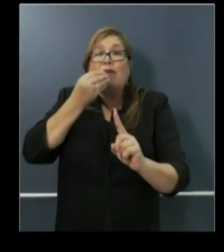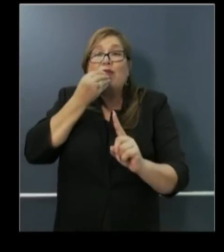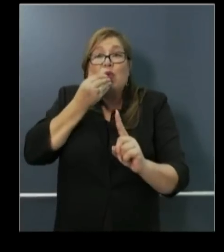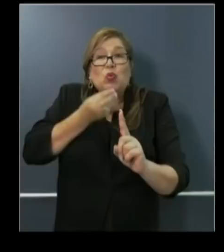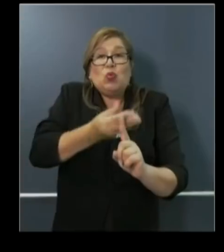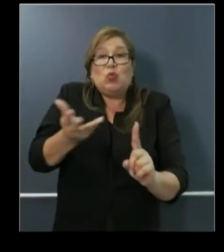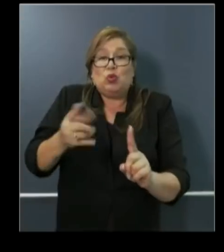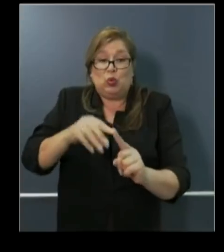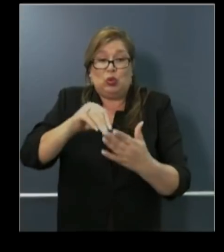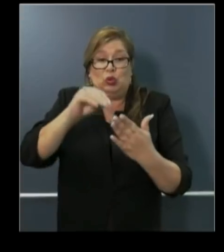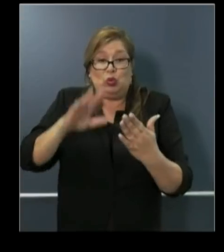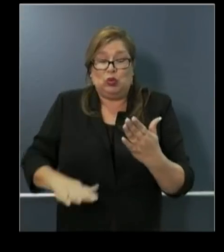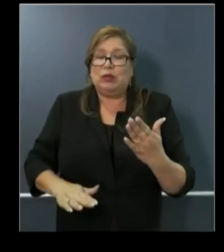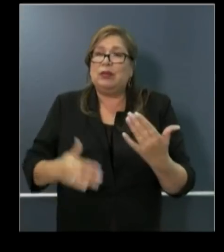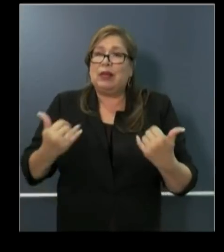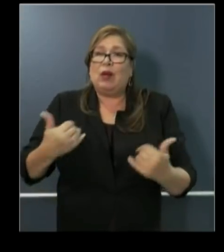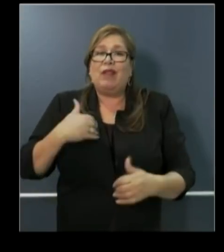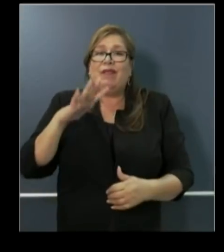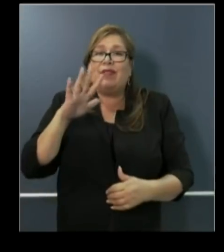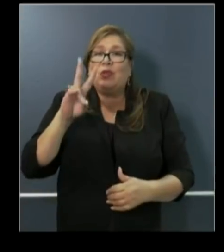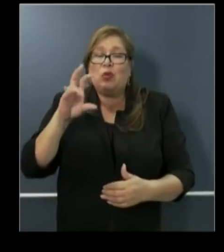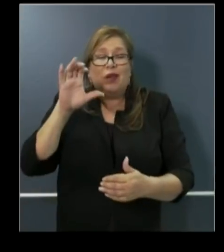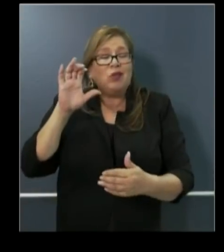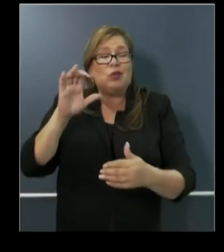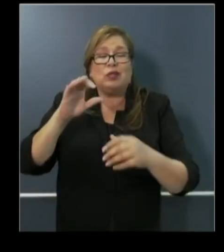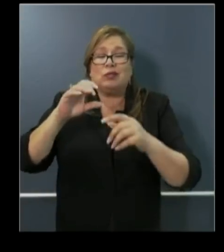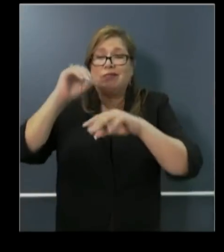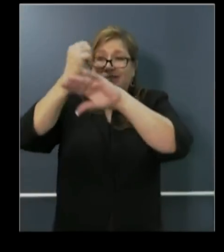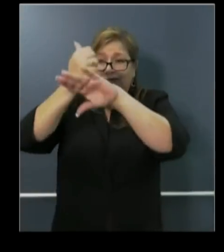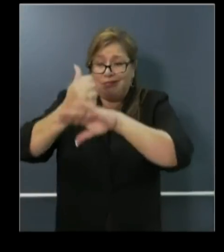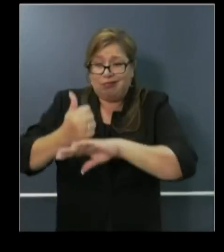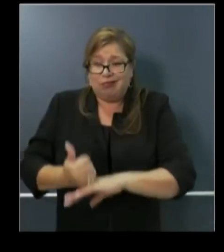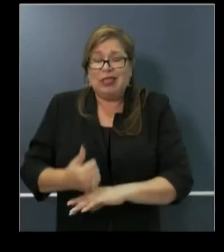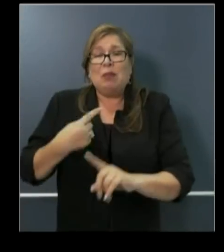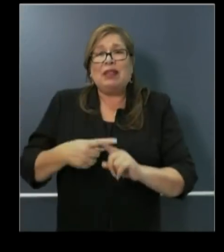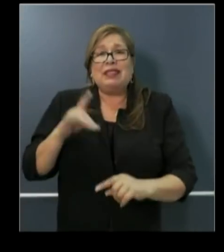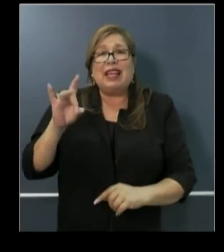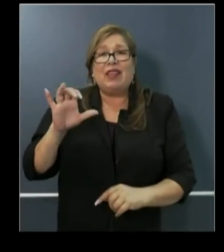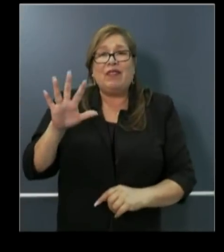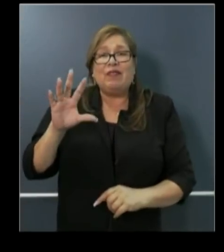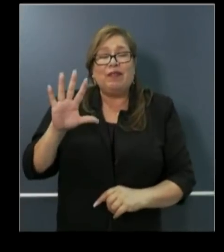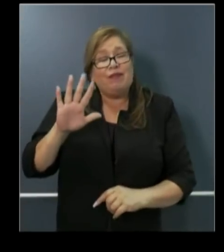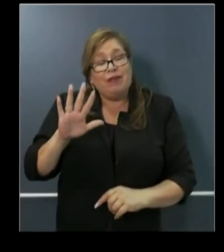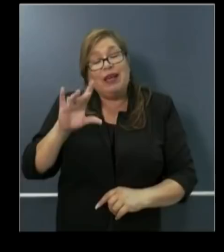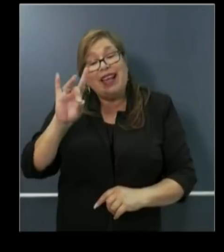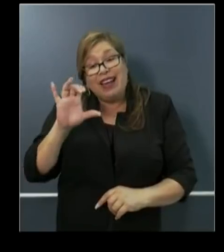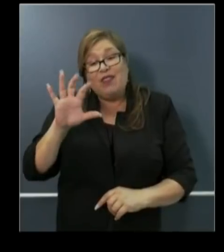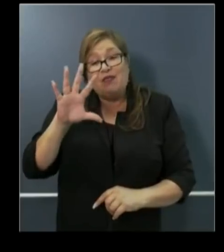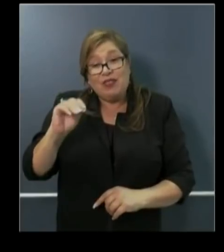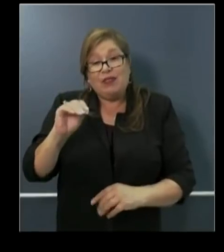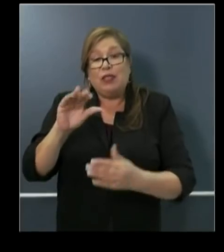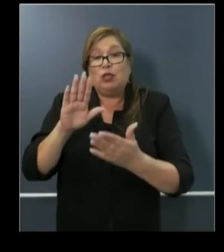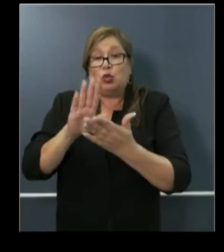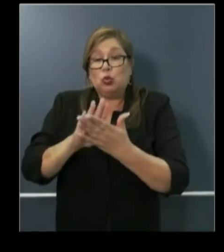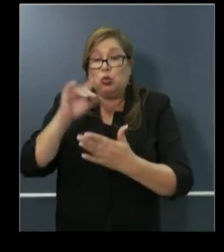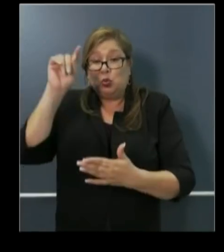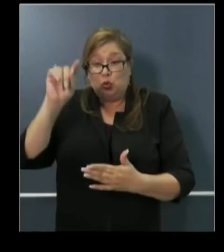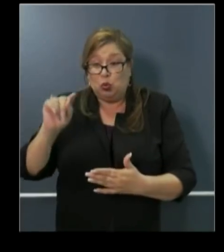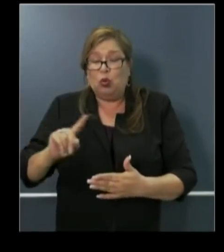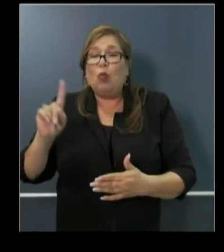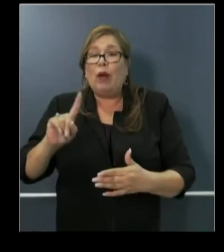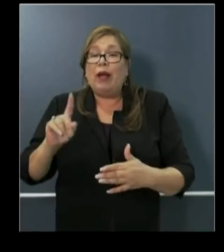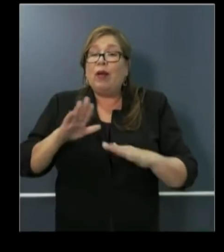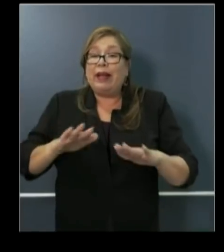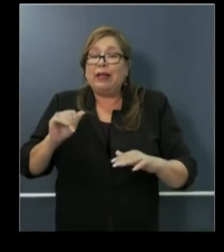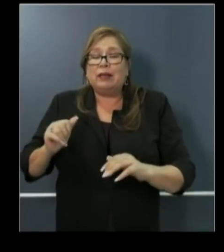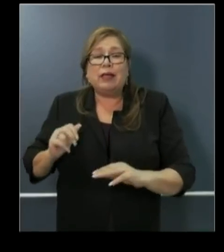sites across the state offered by more than 850 districts and charter schools where students are getting grab-and-go meals or